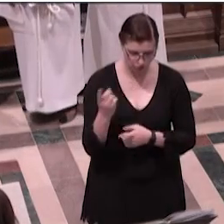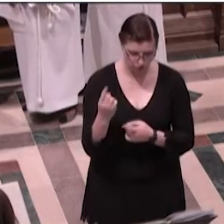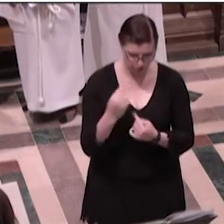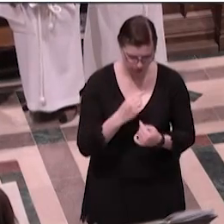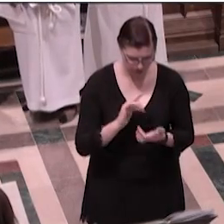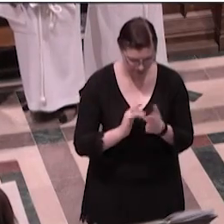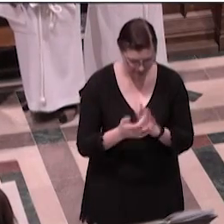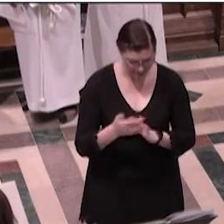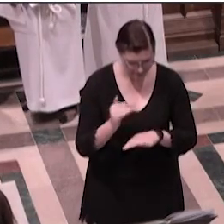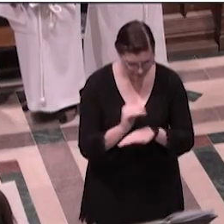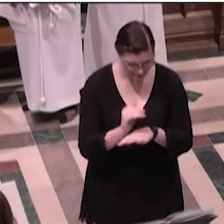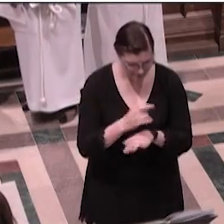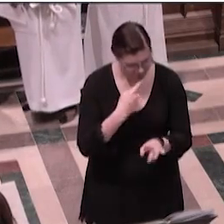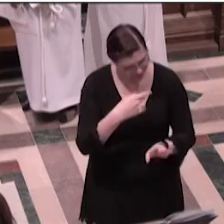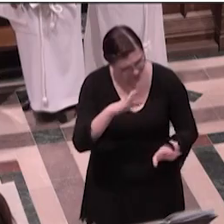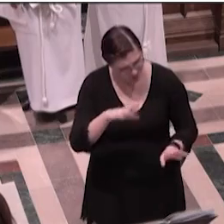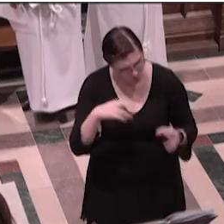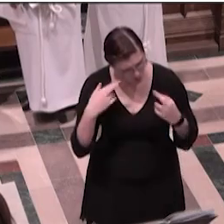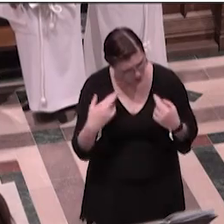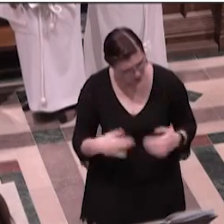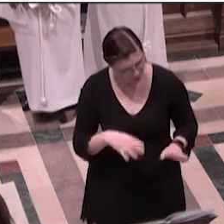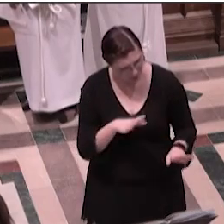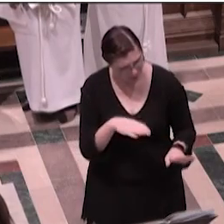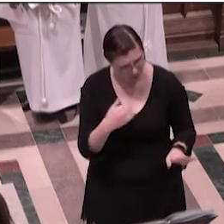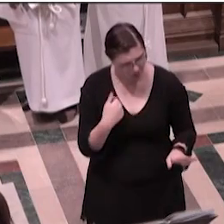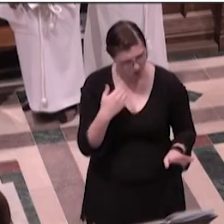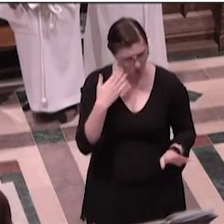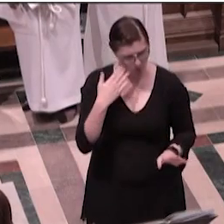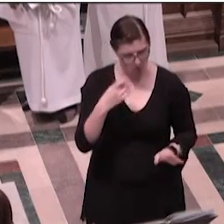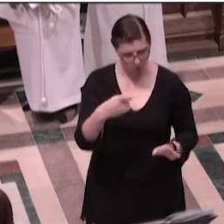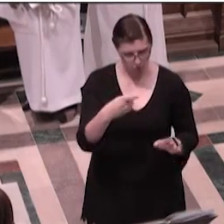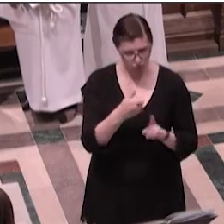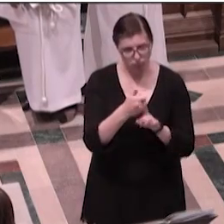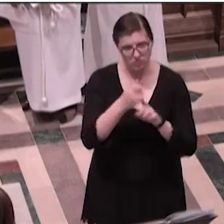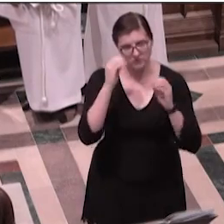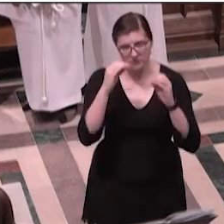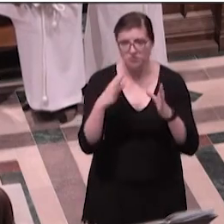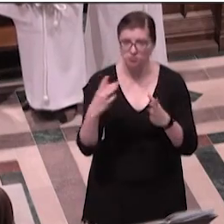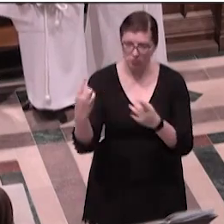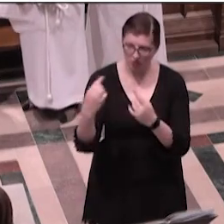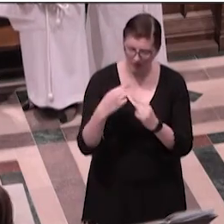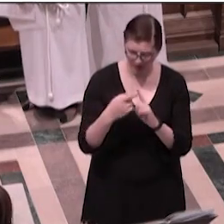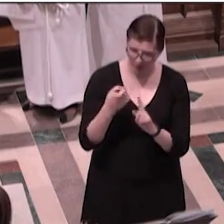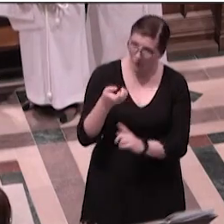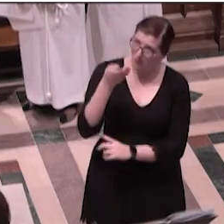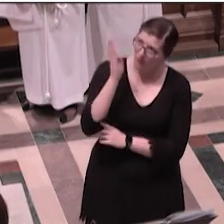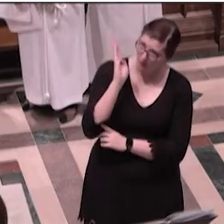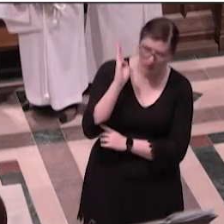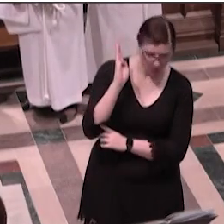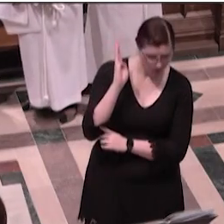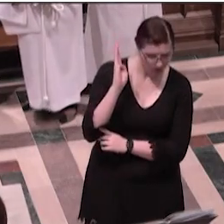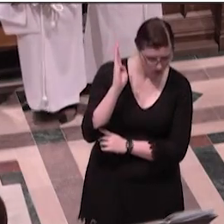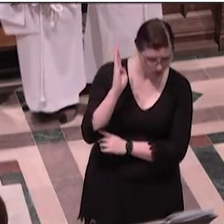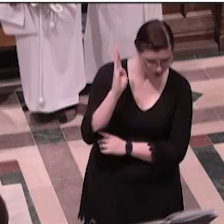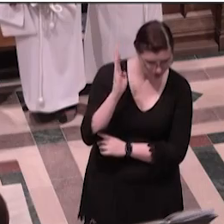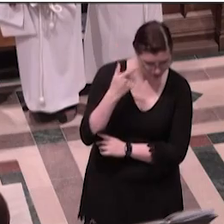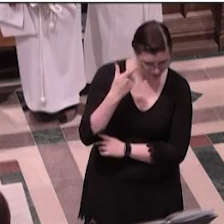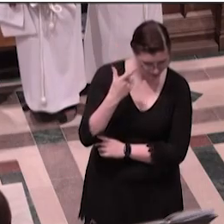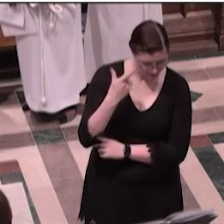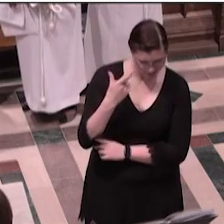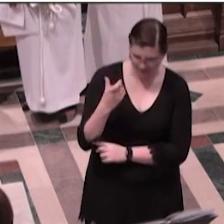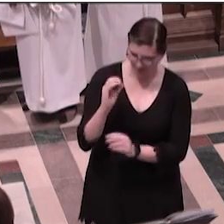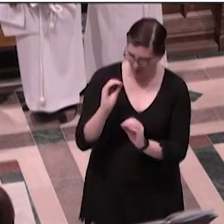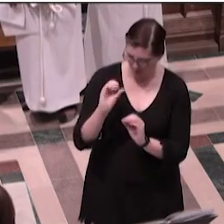night and said to him, "Rabbi, we know that you are a teacher who has come from God, for no one can do